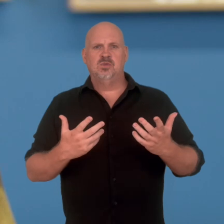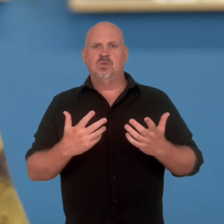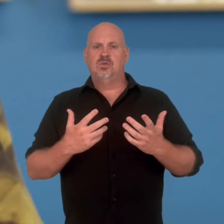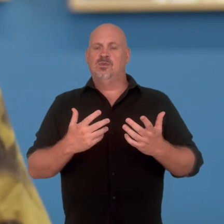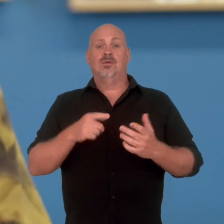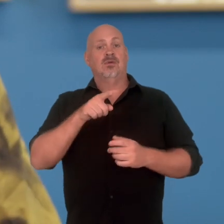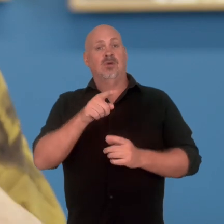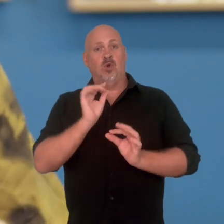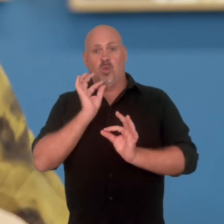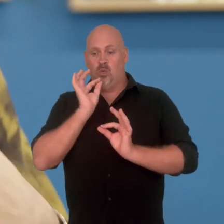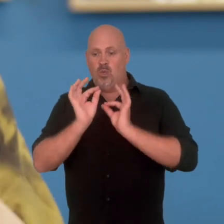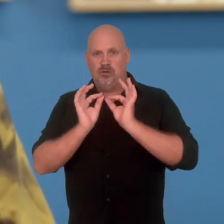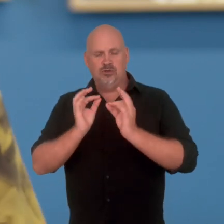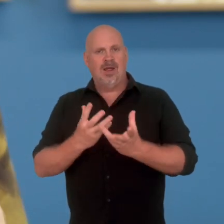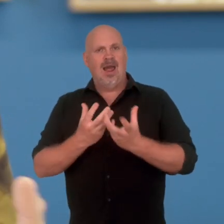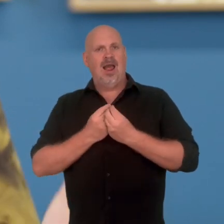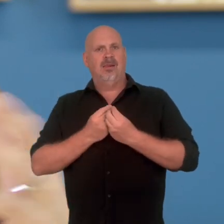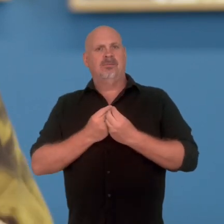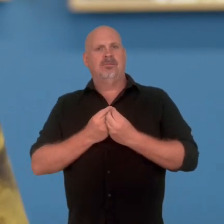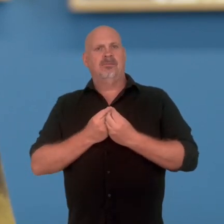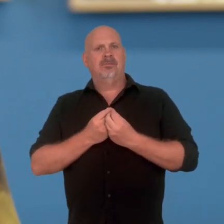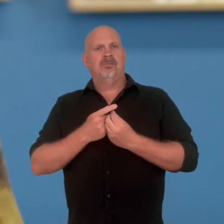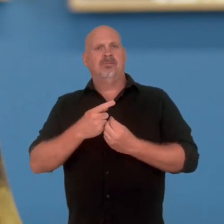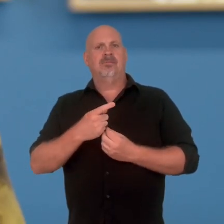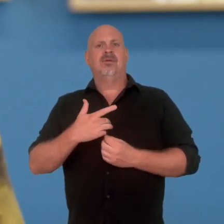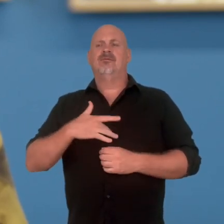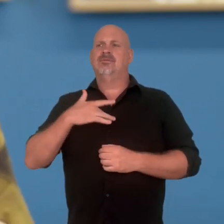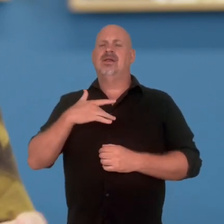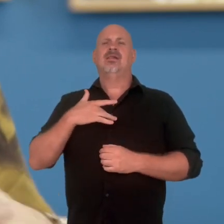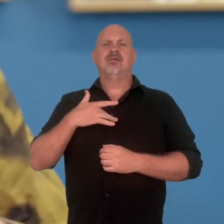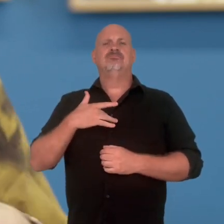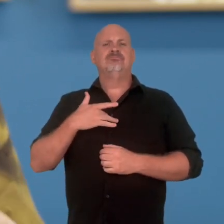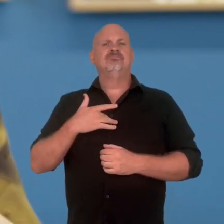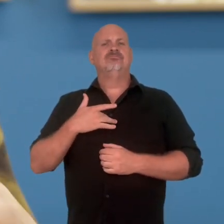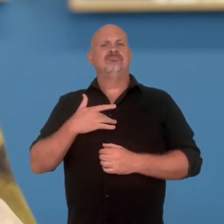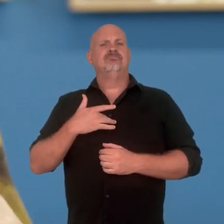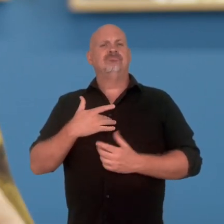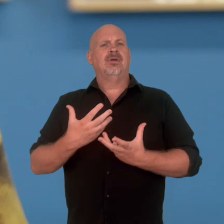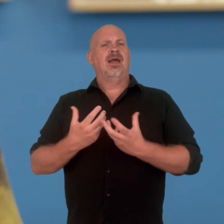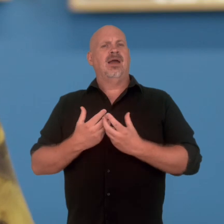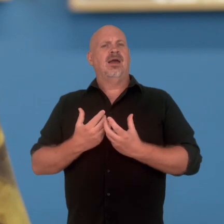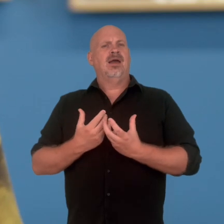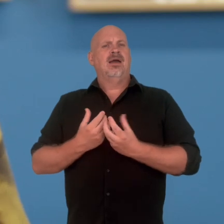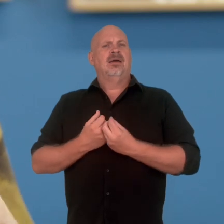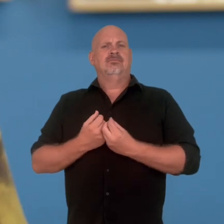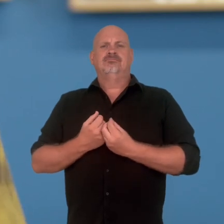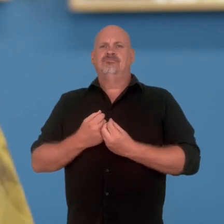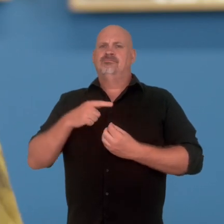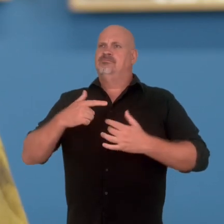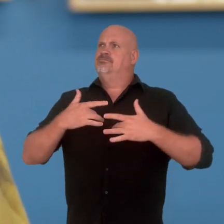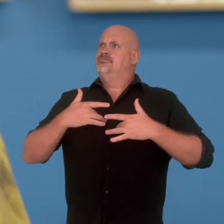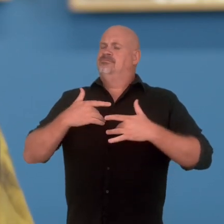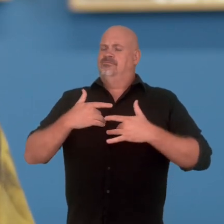help you to find something that resonates and helps to actually expand that sense into a place